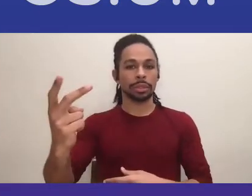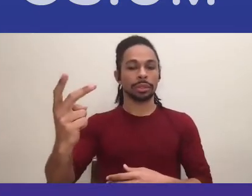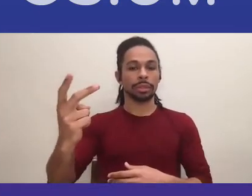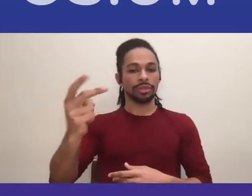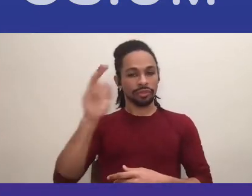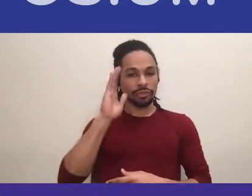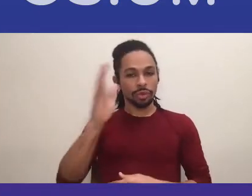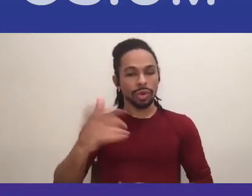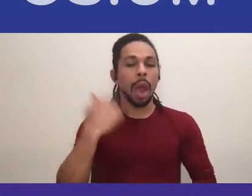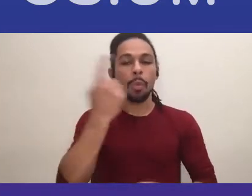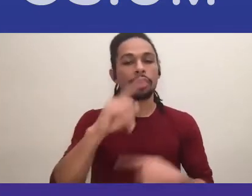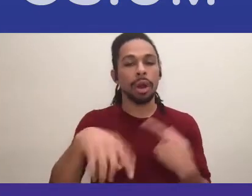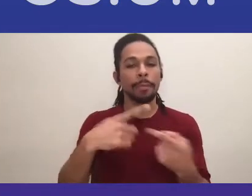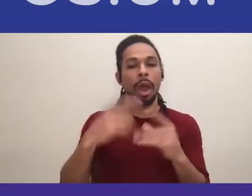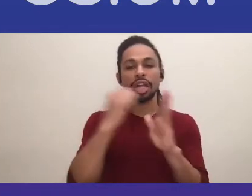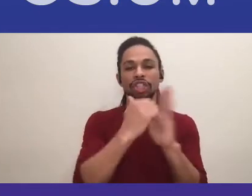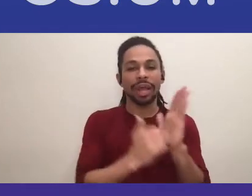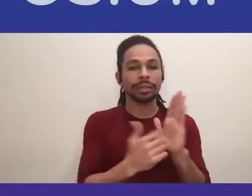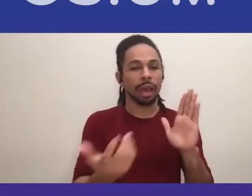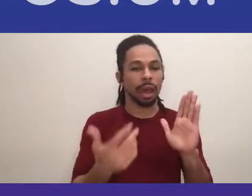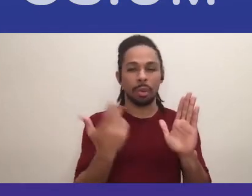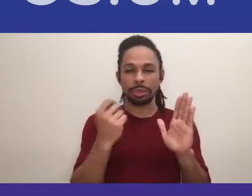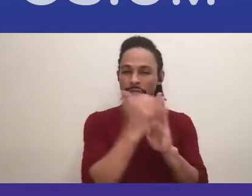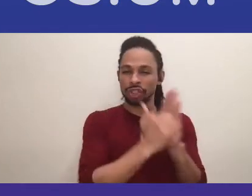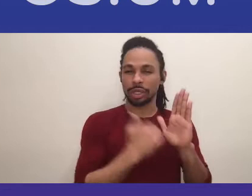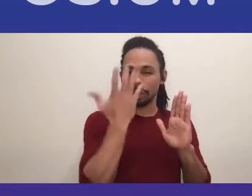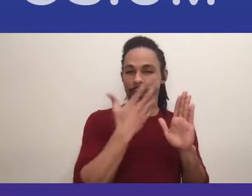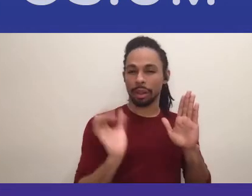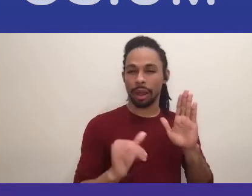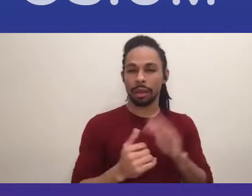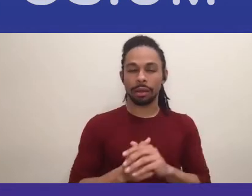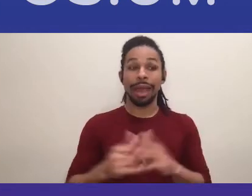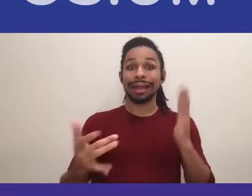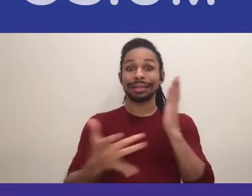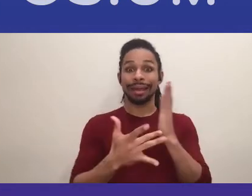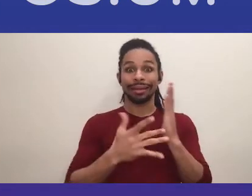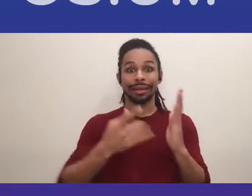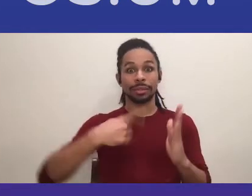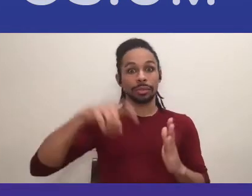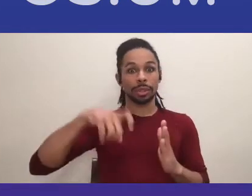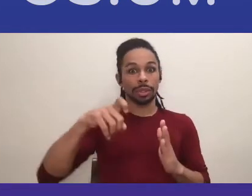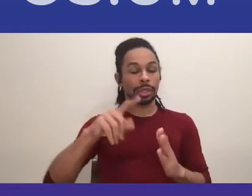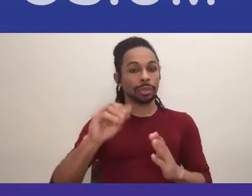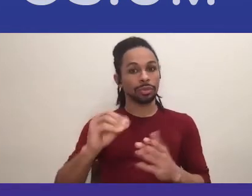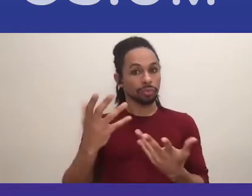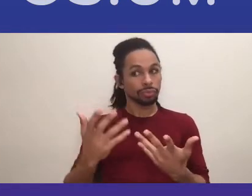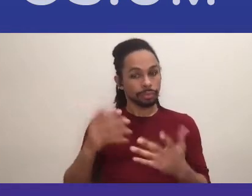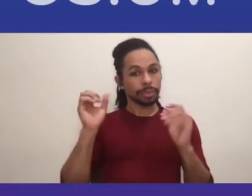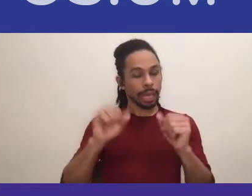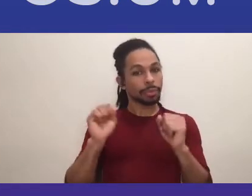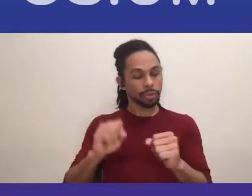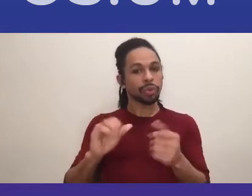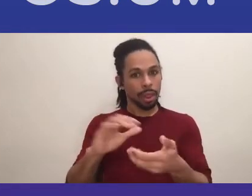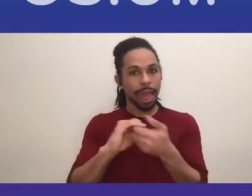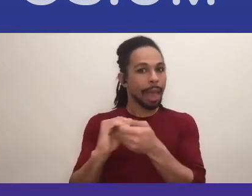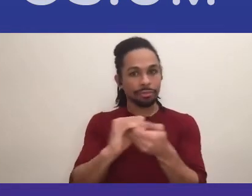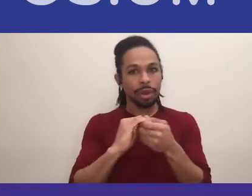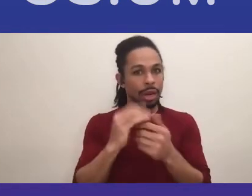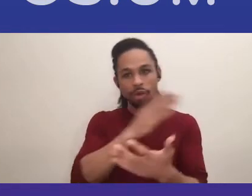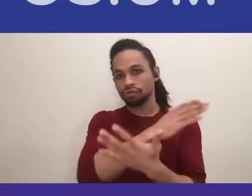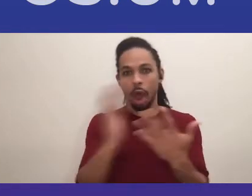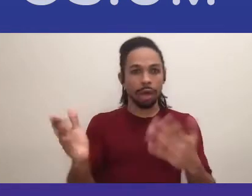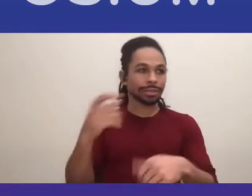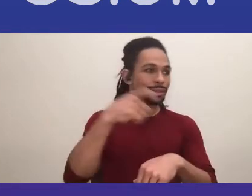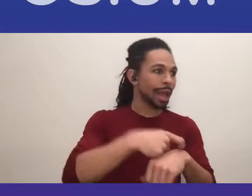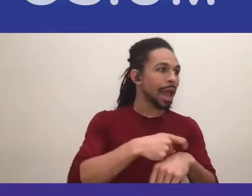I wonder about techniques that usually, and we need to collaborate, especially across time and space, but that